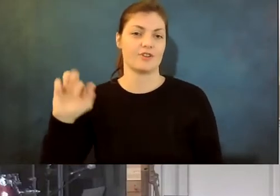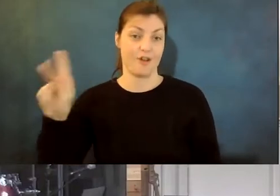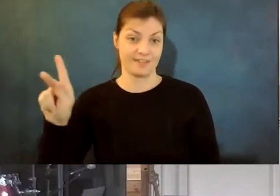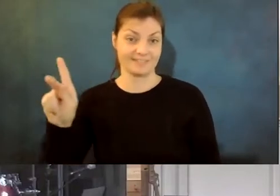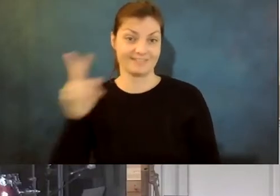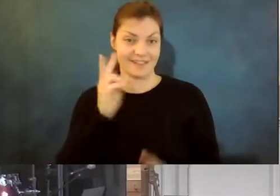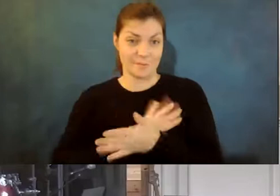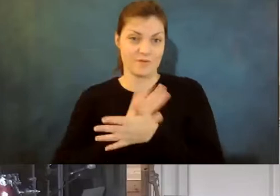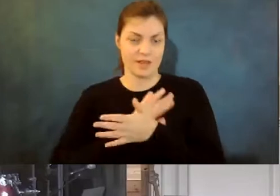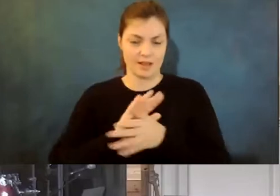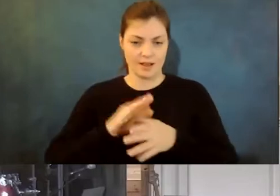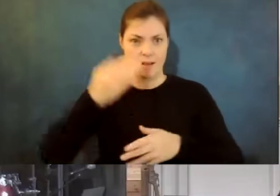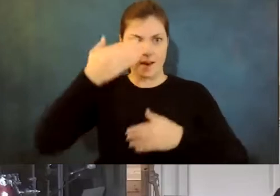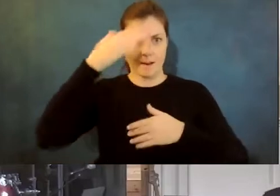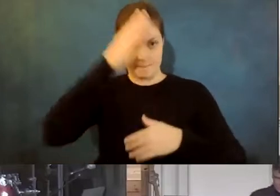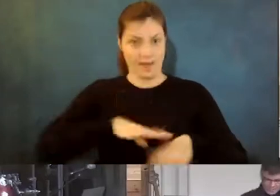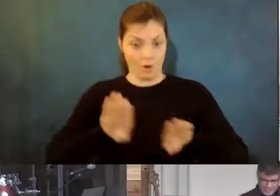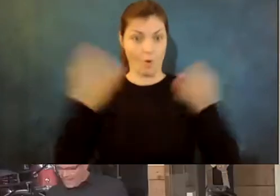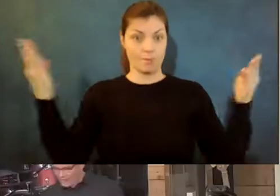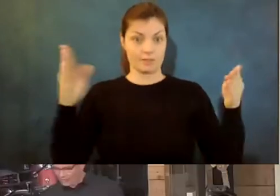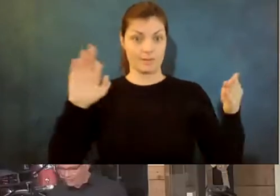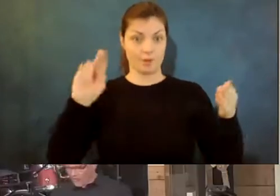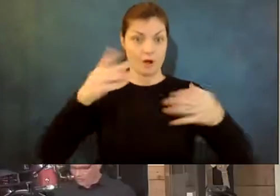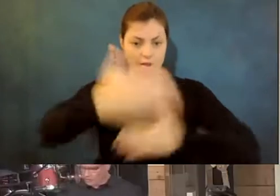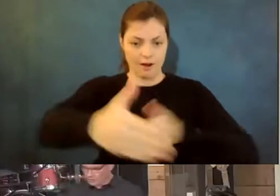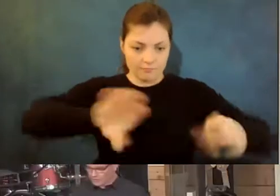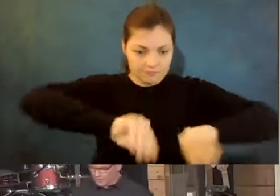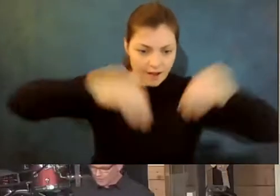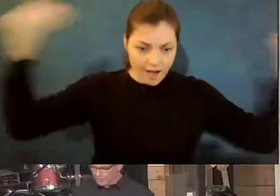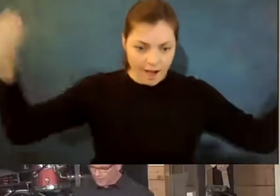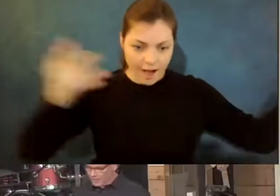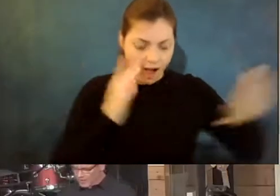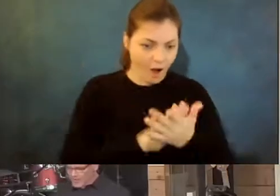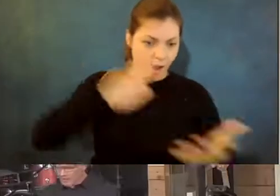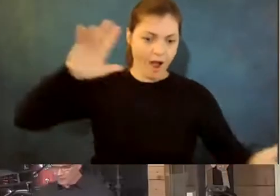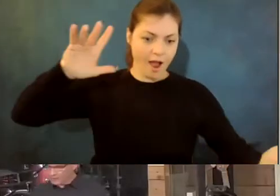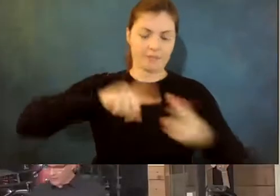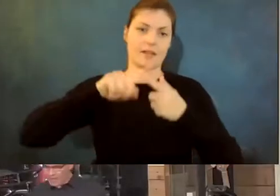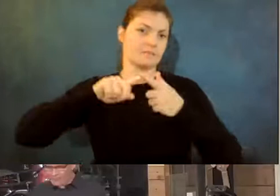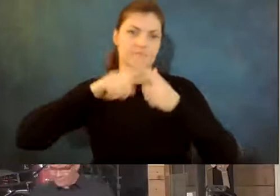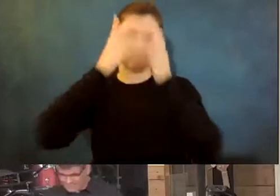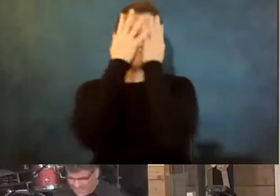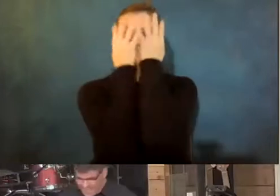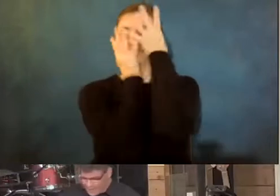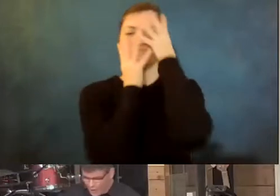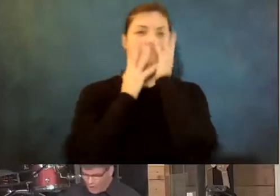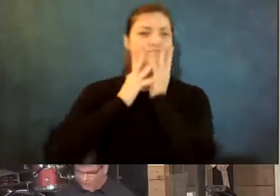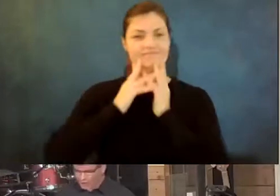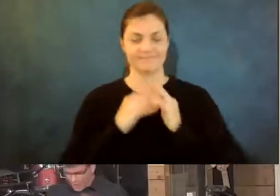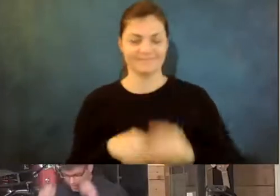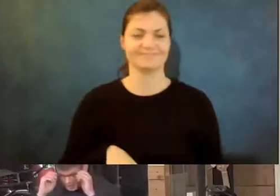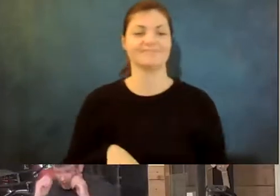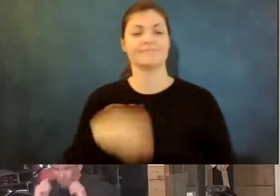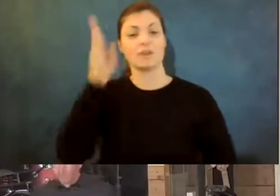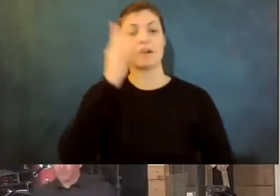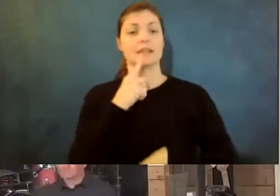He says, I want you to do what first? He says, stand on the rock. I found that so fascinating. Stand on the